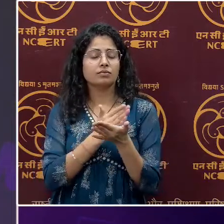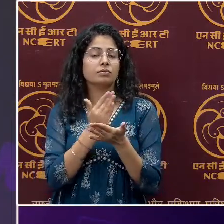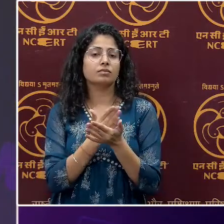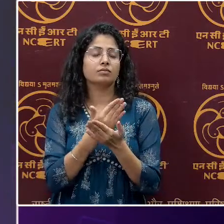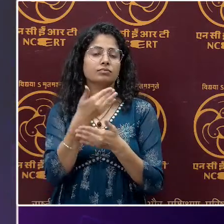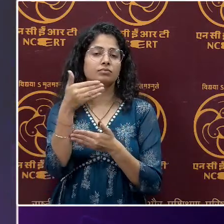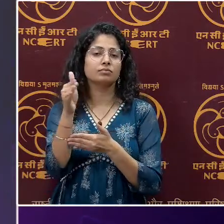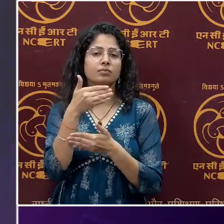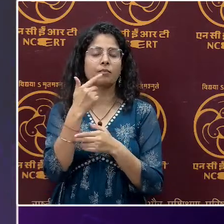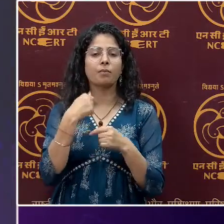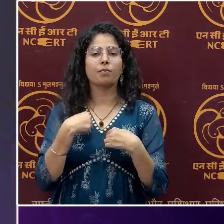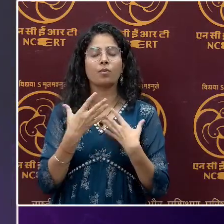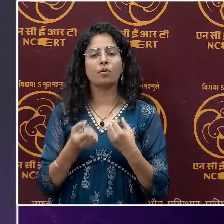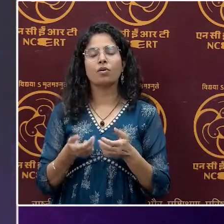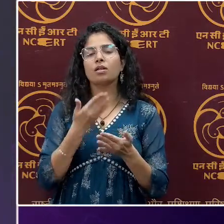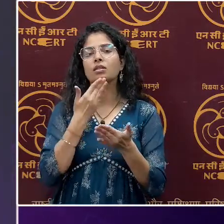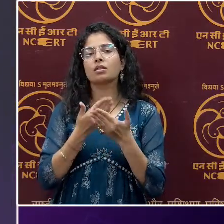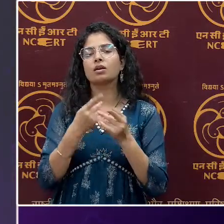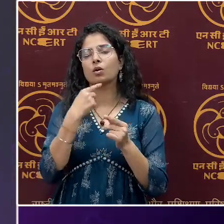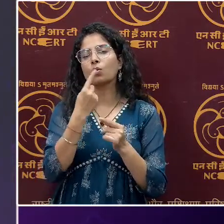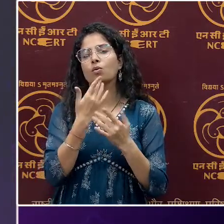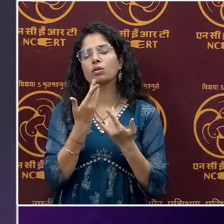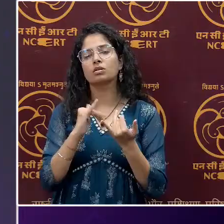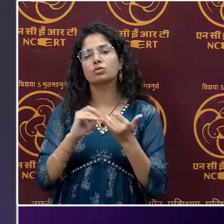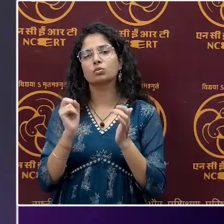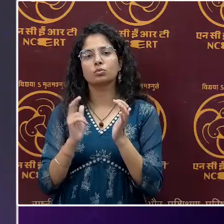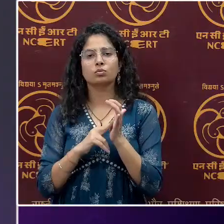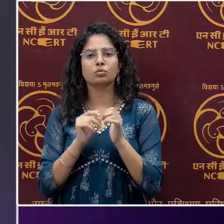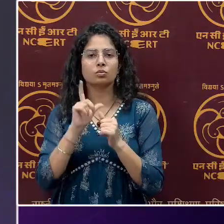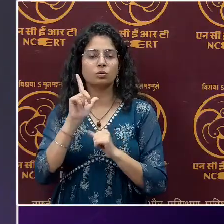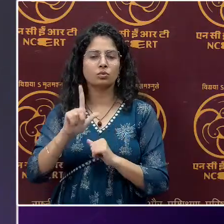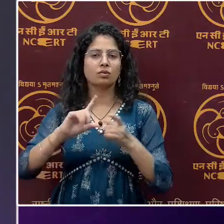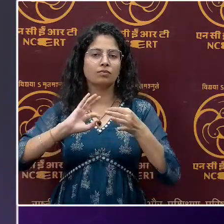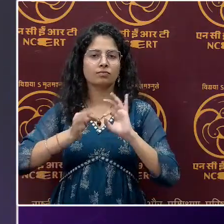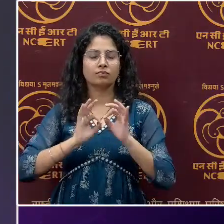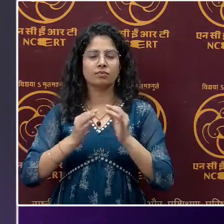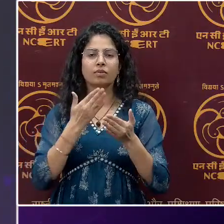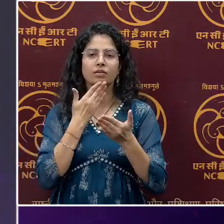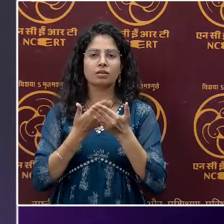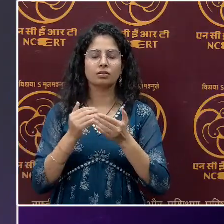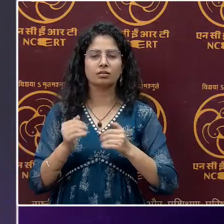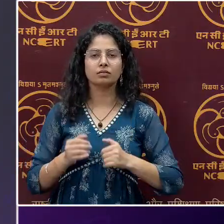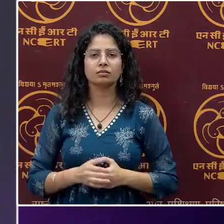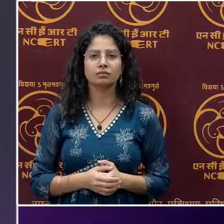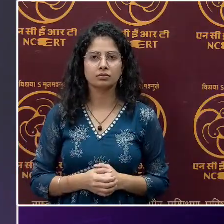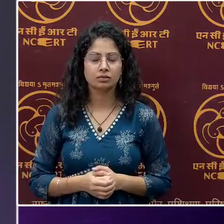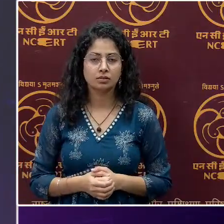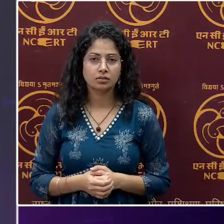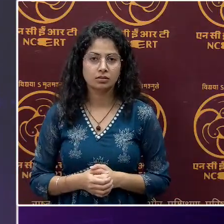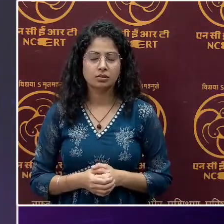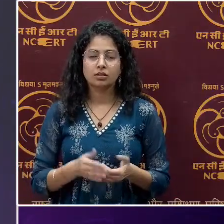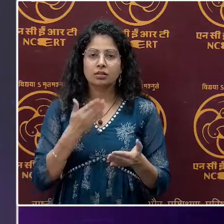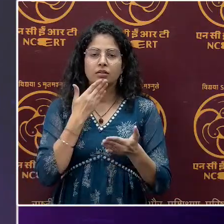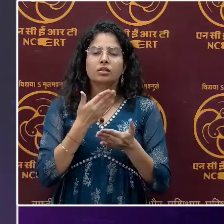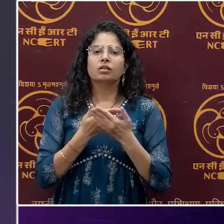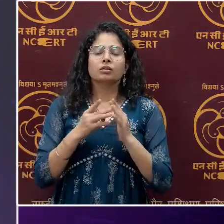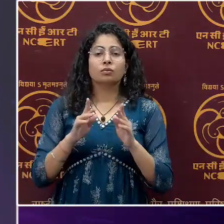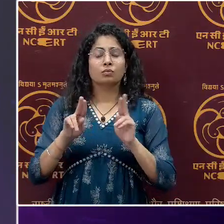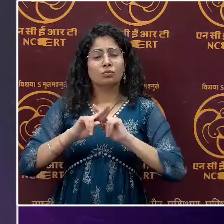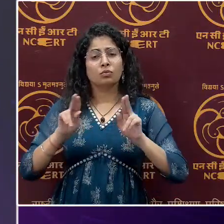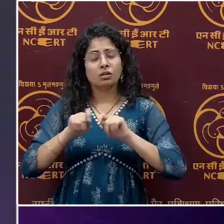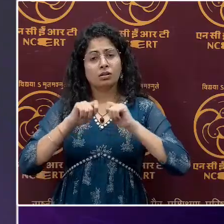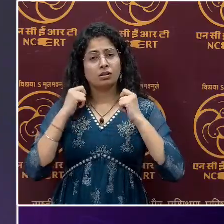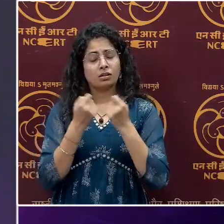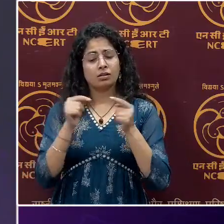flag. With this, I would also like to thank my ISL interpreter Sonal for her support. Thank you so much, Sonal. Thanking my entire team for